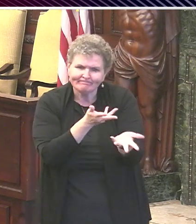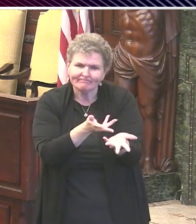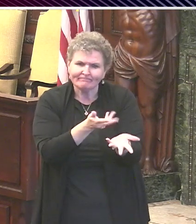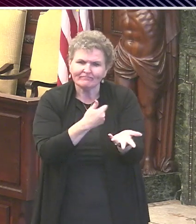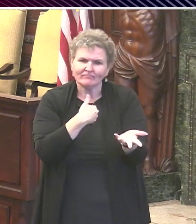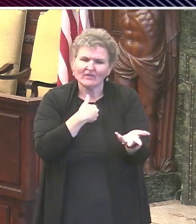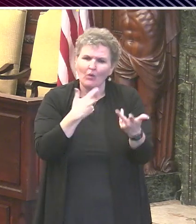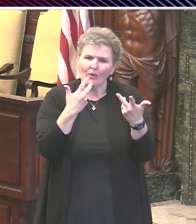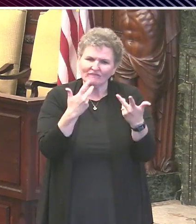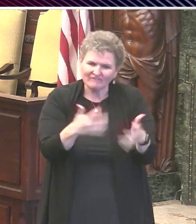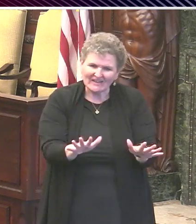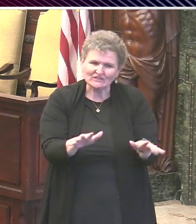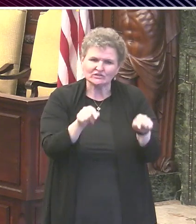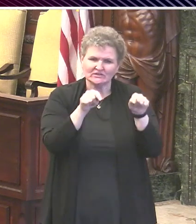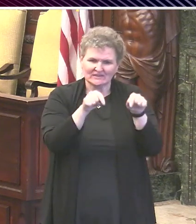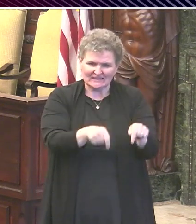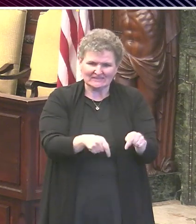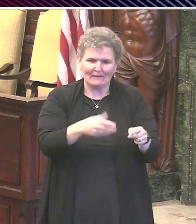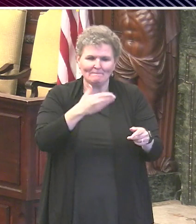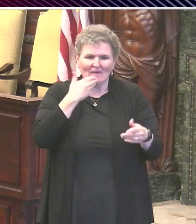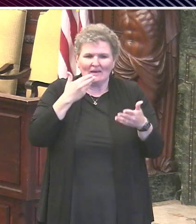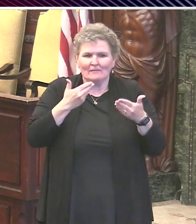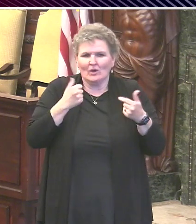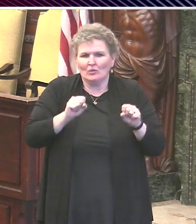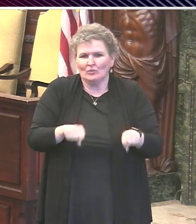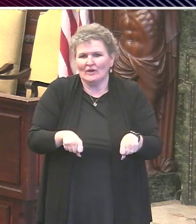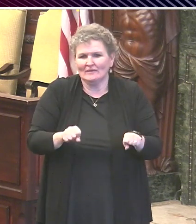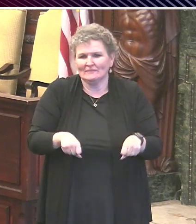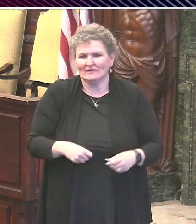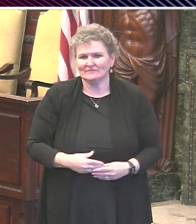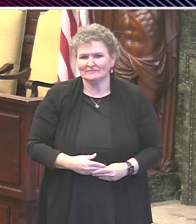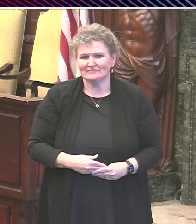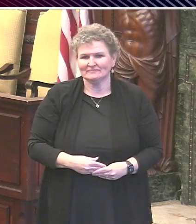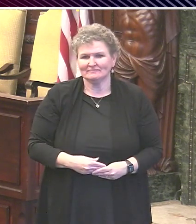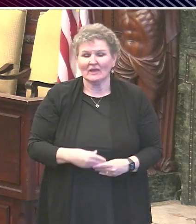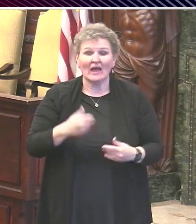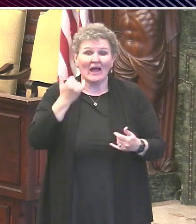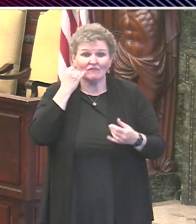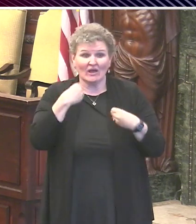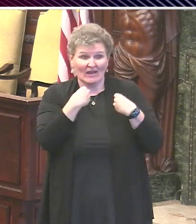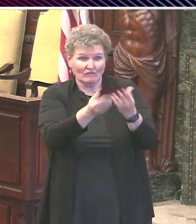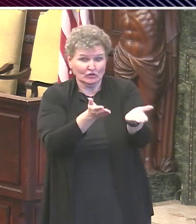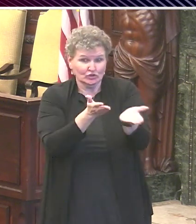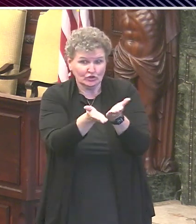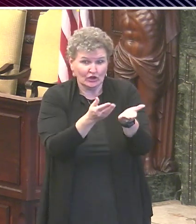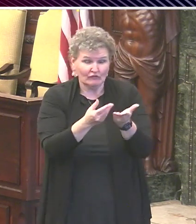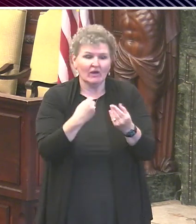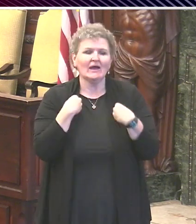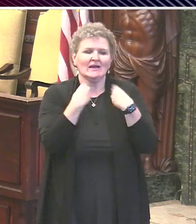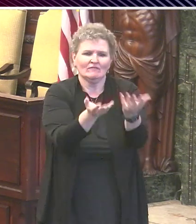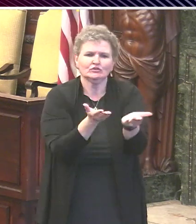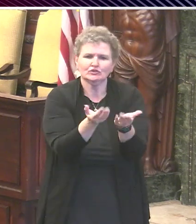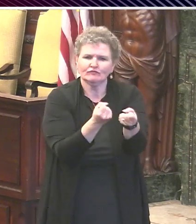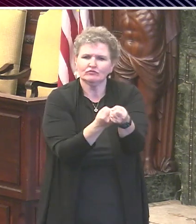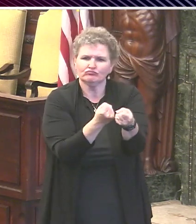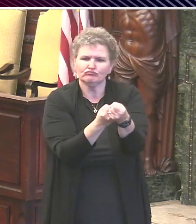amicable way as possible, and that people get the services that they need. And we're going to take another attempt. So just